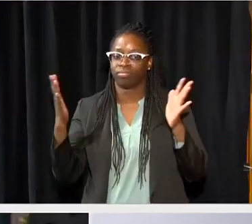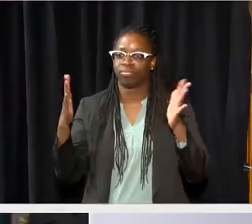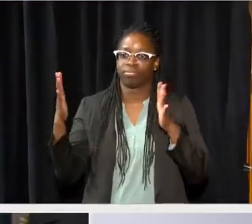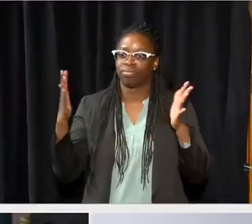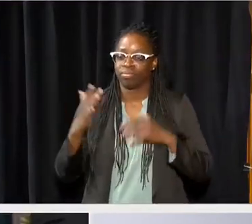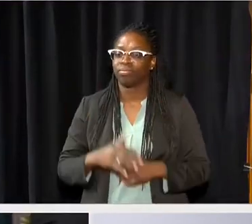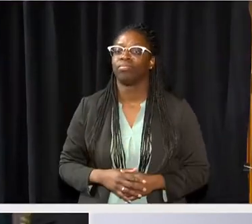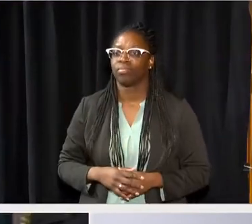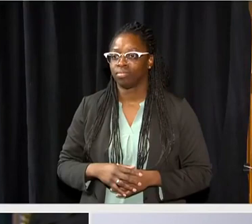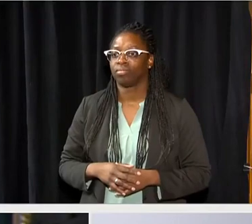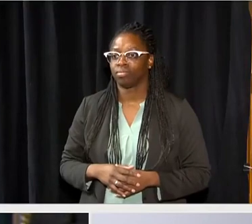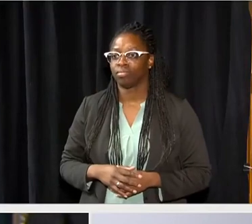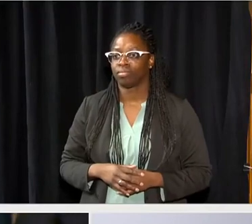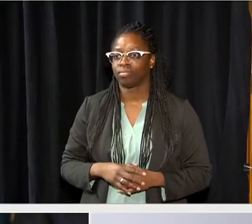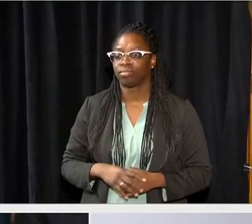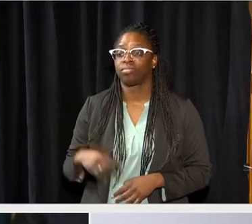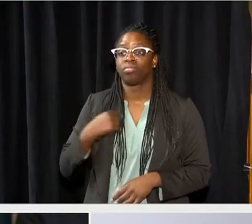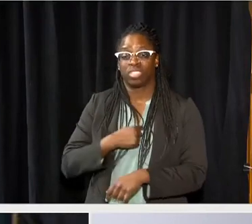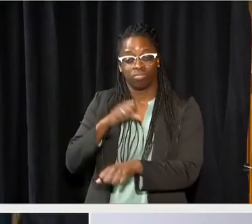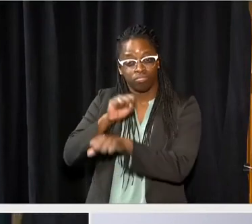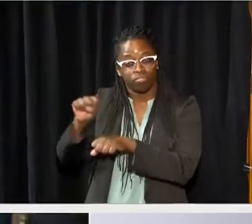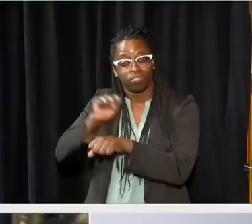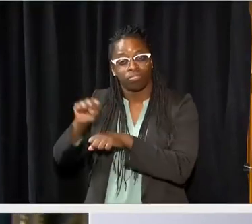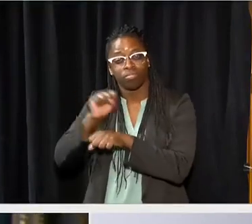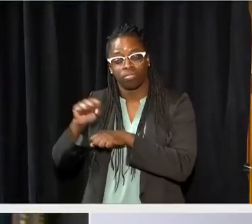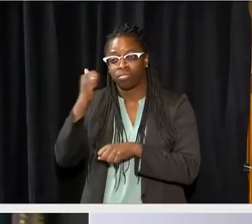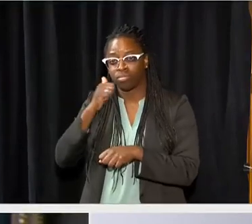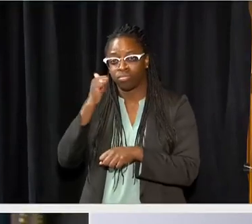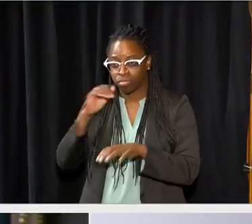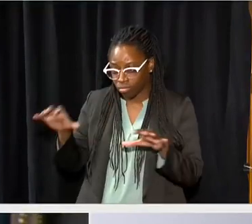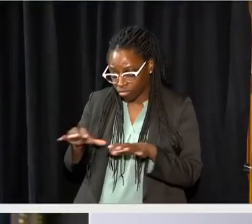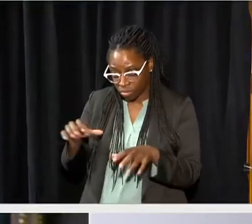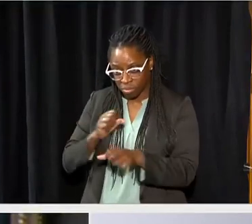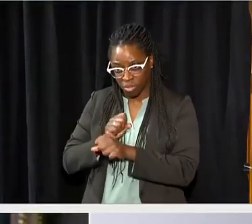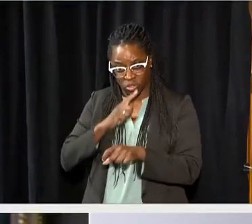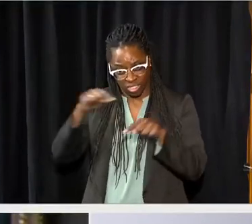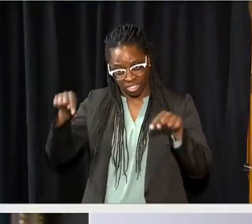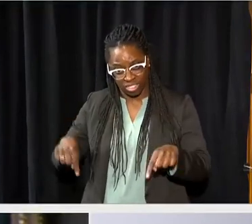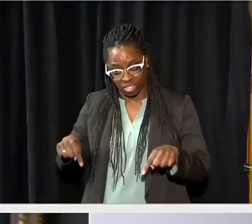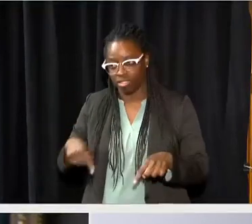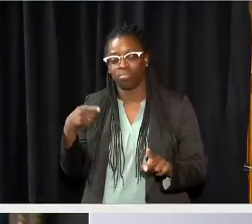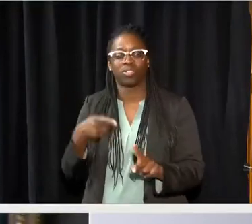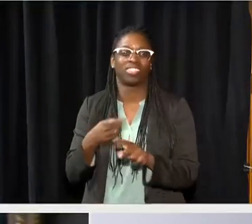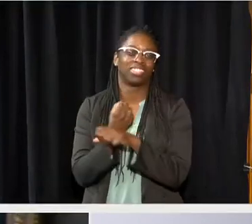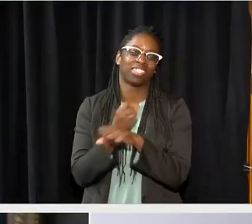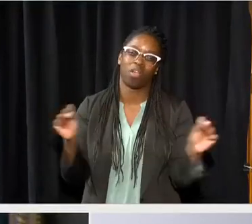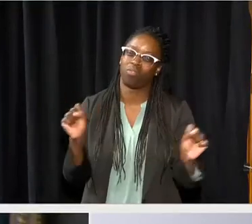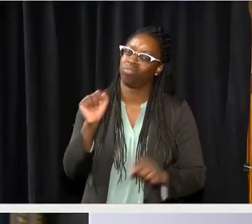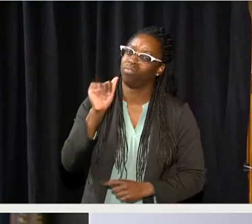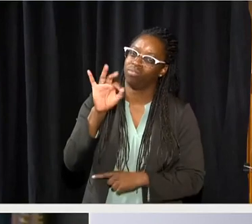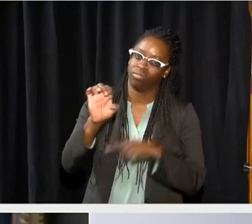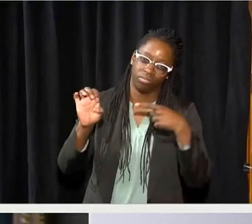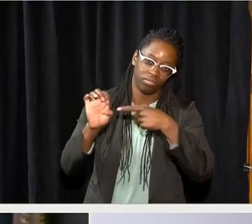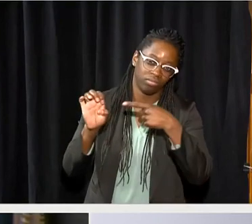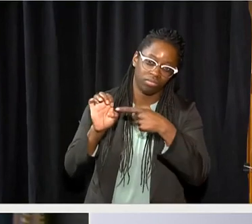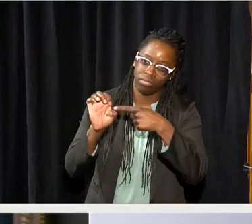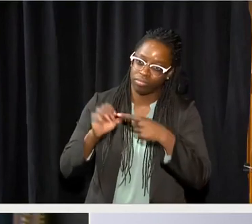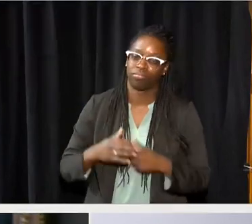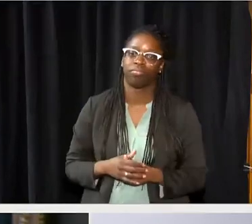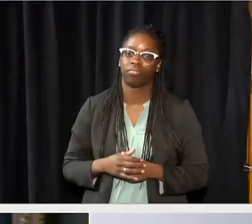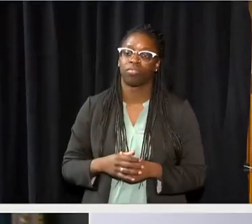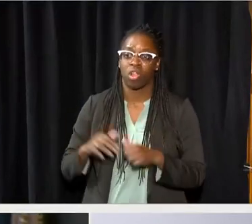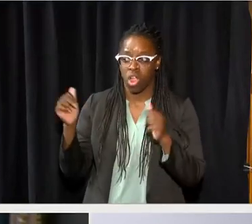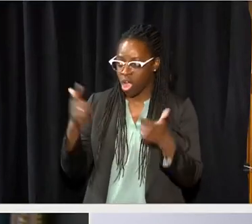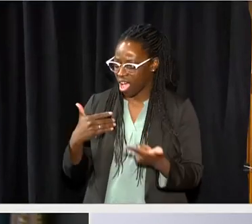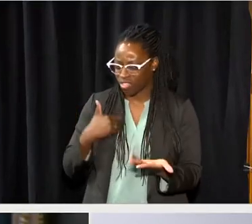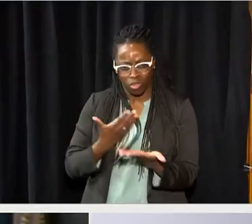And we worked every day to be a state where everyone can be safe and thrive. That means standing up for